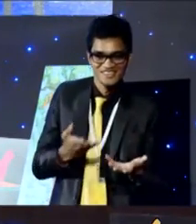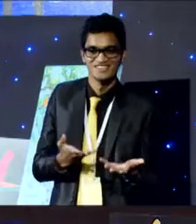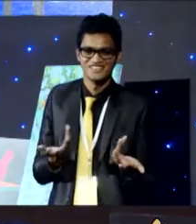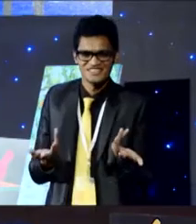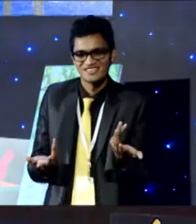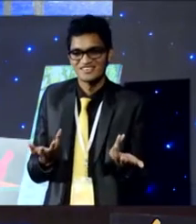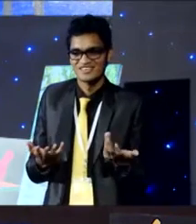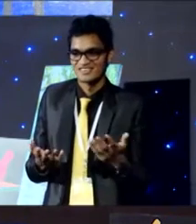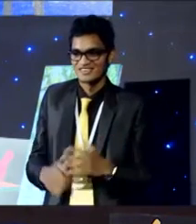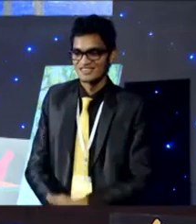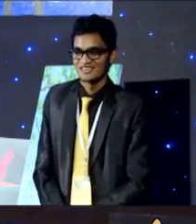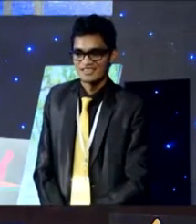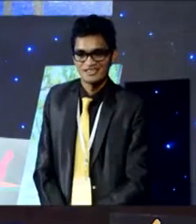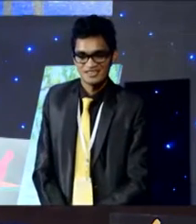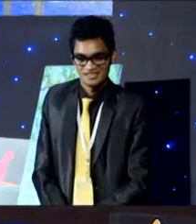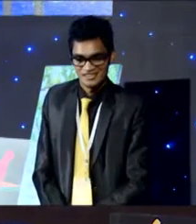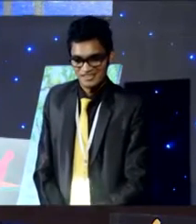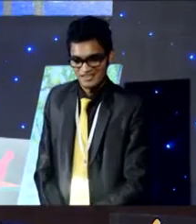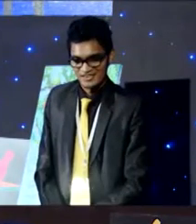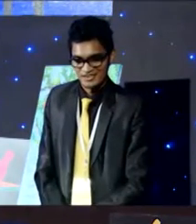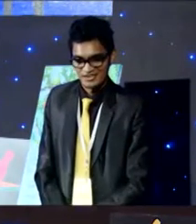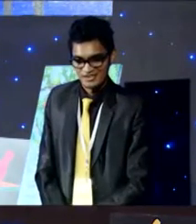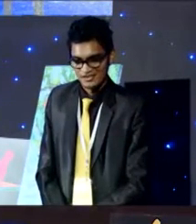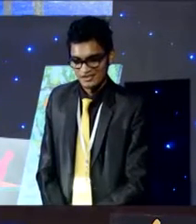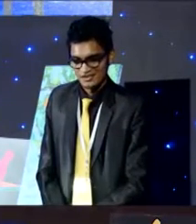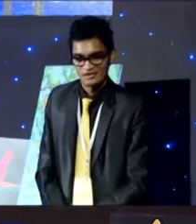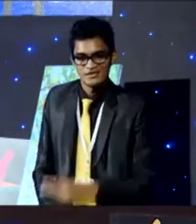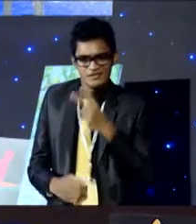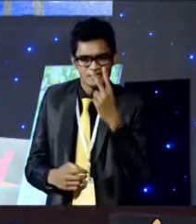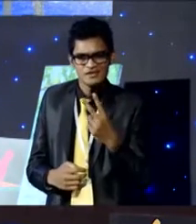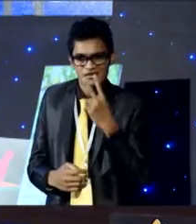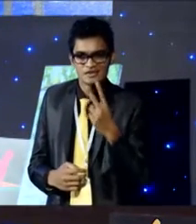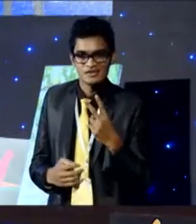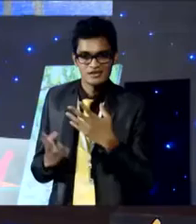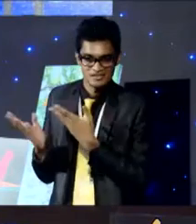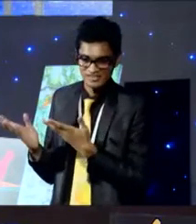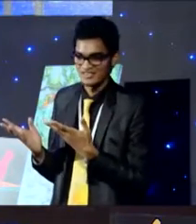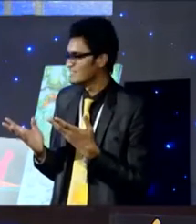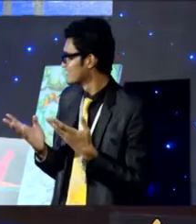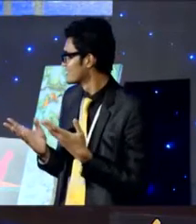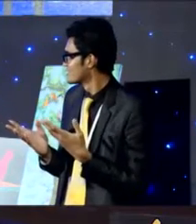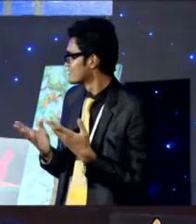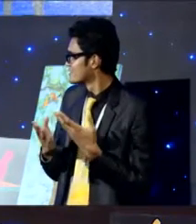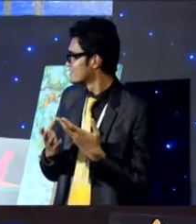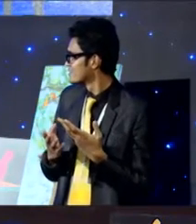world. And the first thing that they told us is that we need to fire this guy because he broke the rule. And maybe we would have done it if he didn't